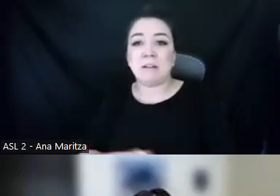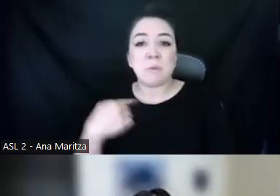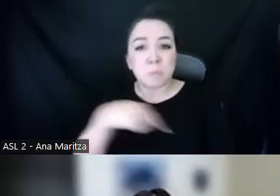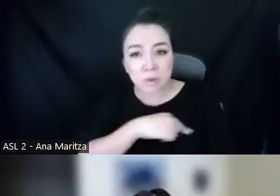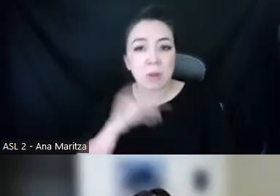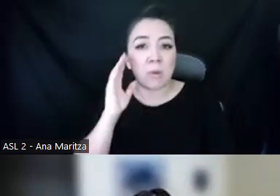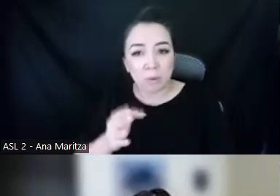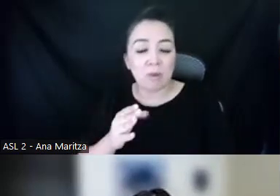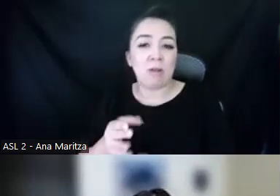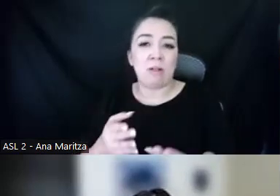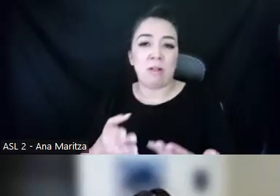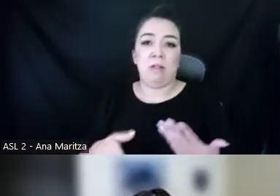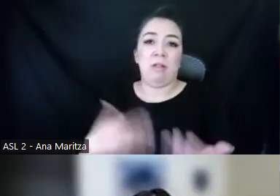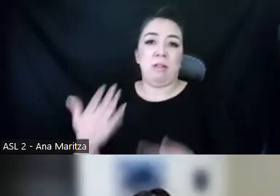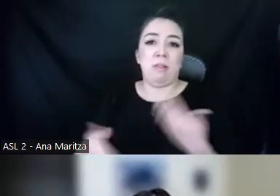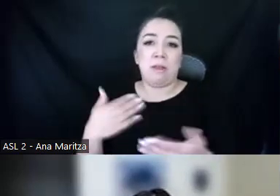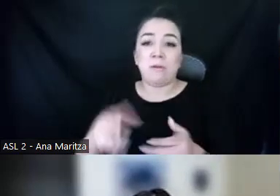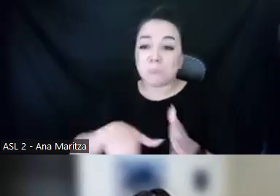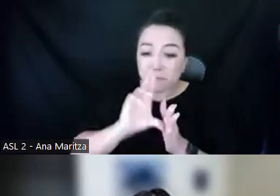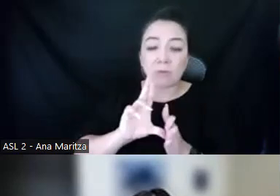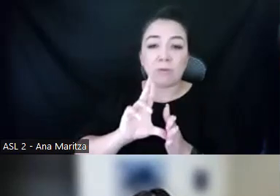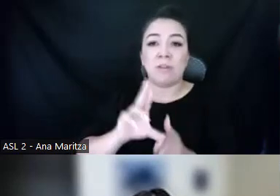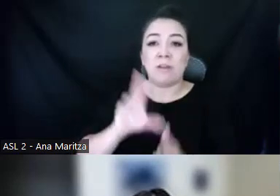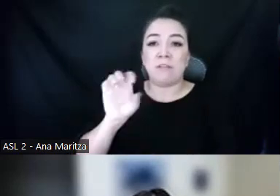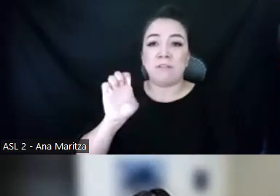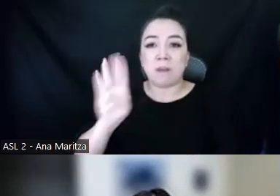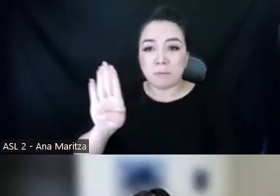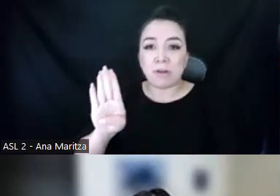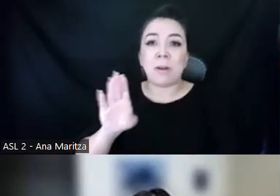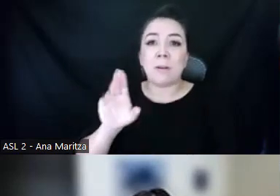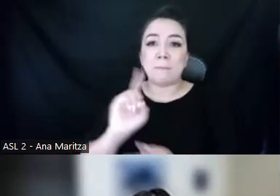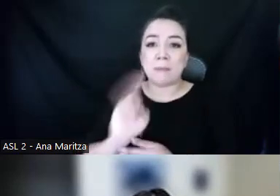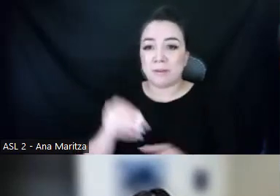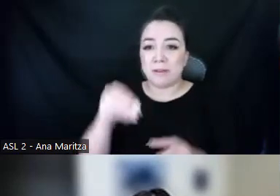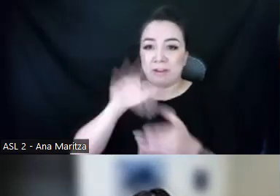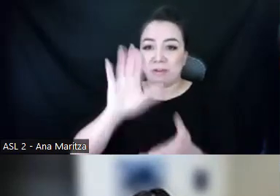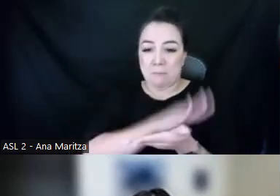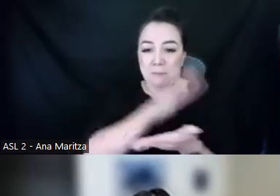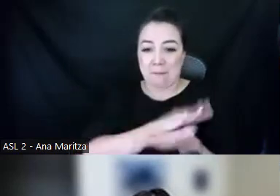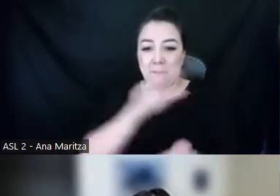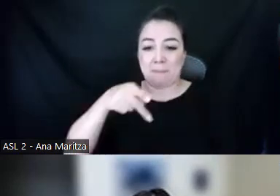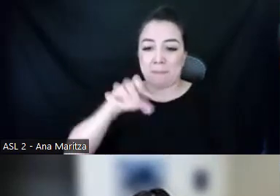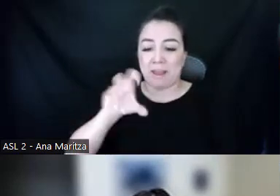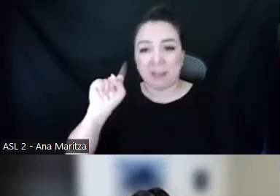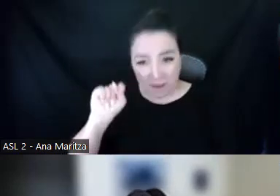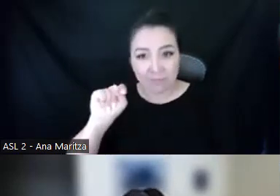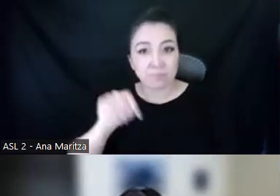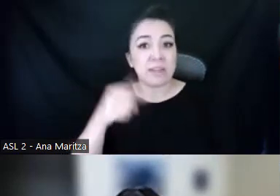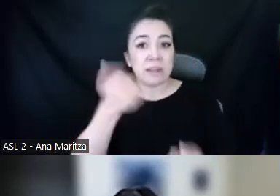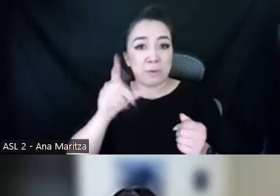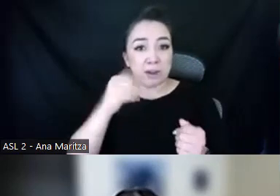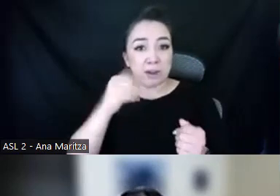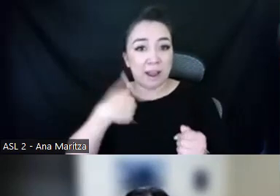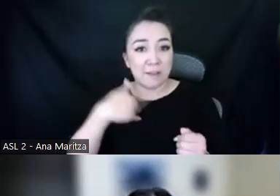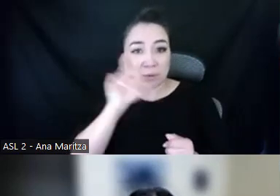going to review the February minutes that were in your packet. And does anybody have any